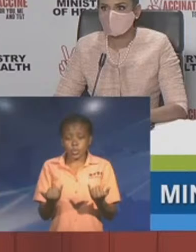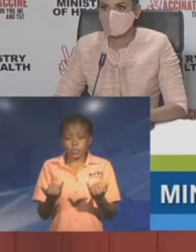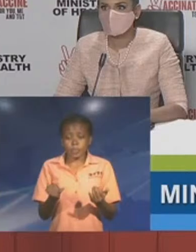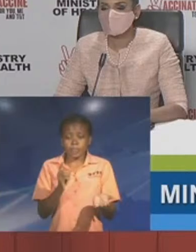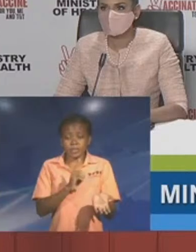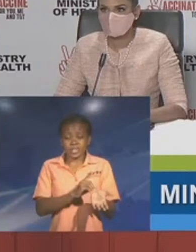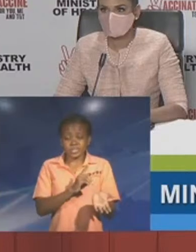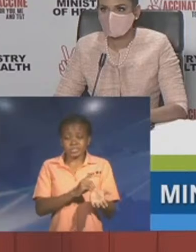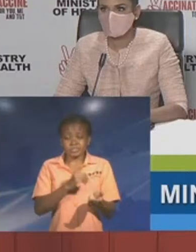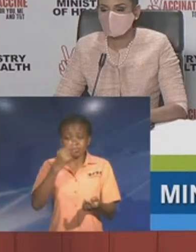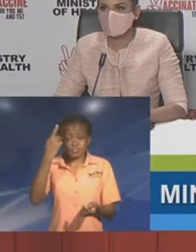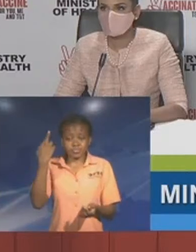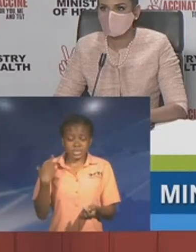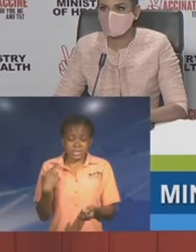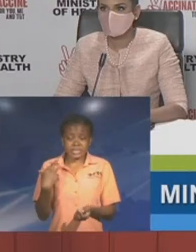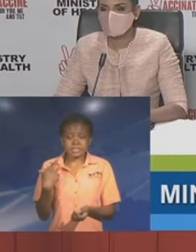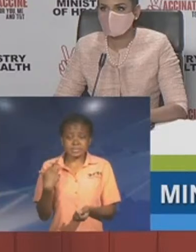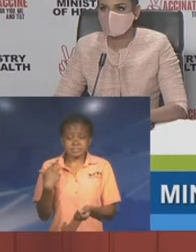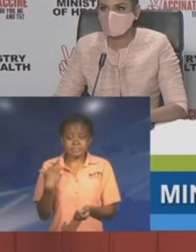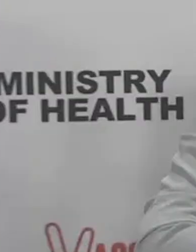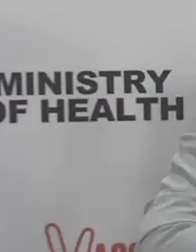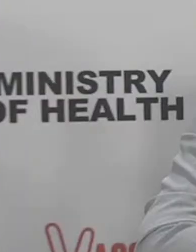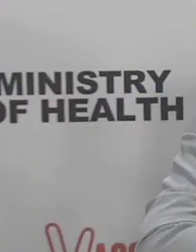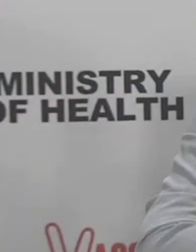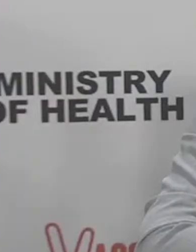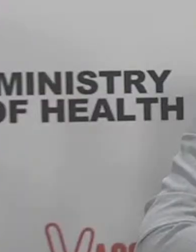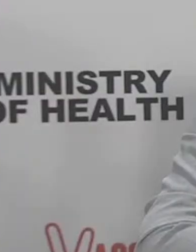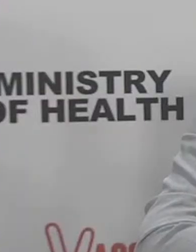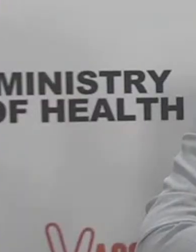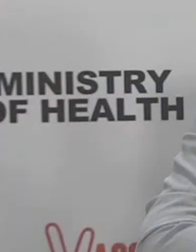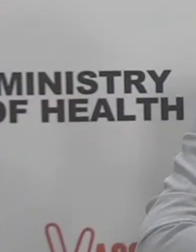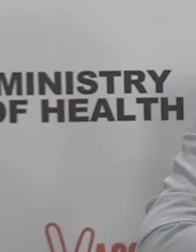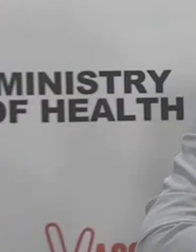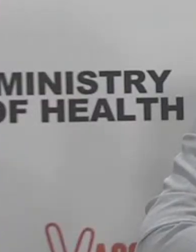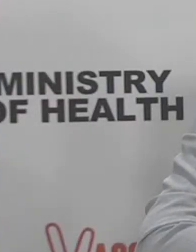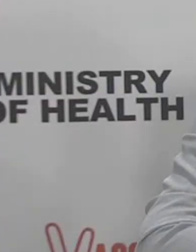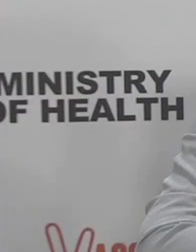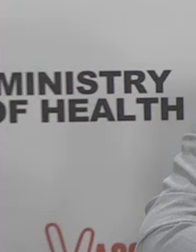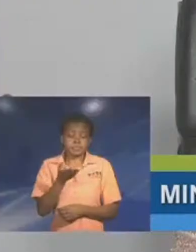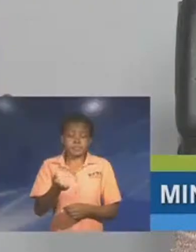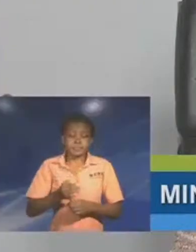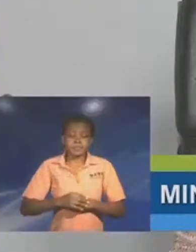will provide an update on the parallel healthcare system.